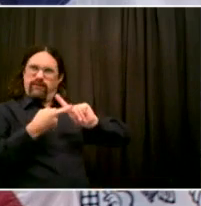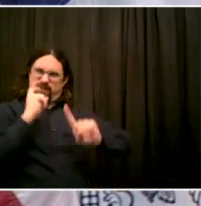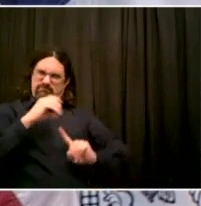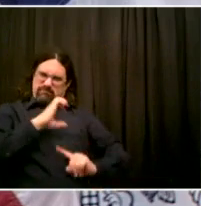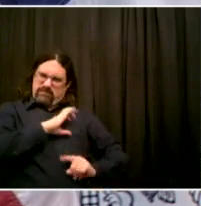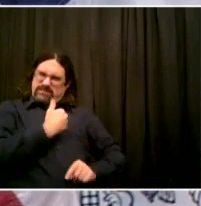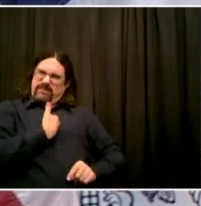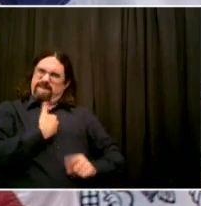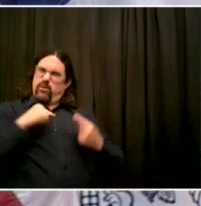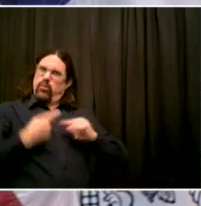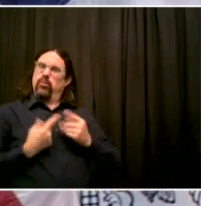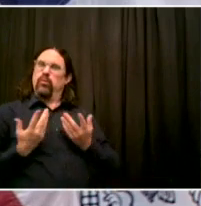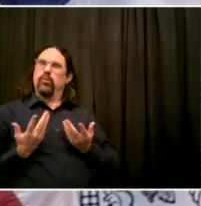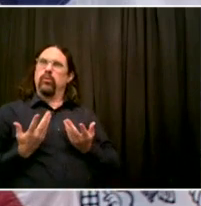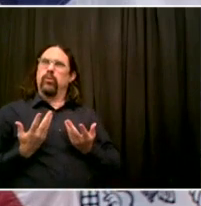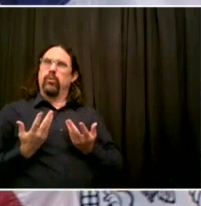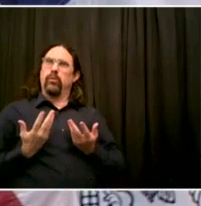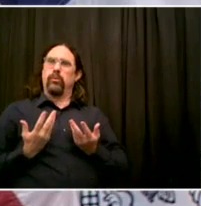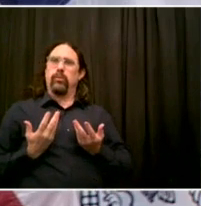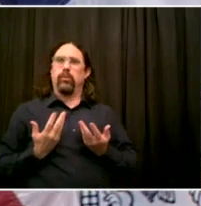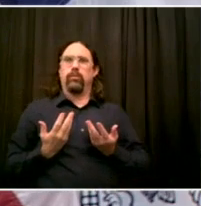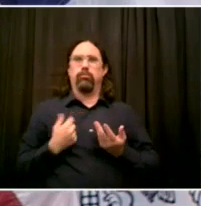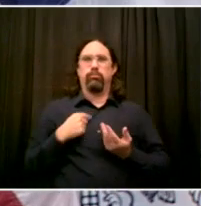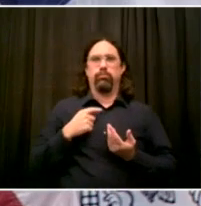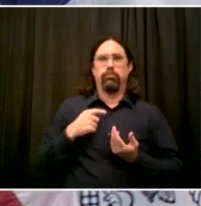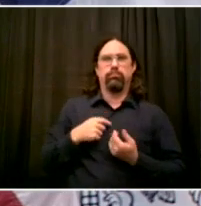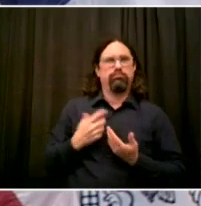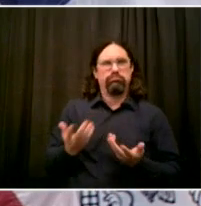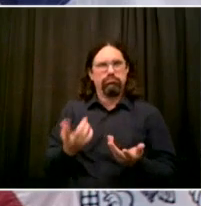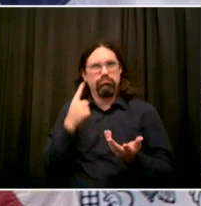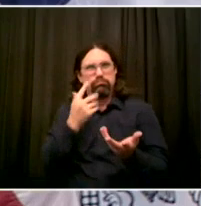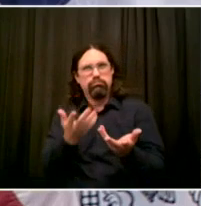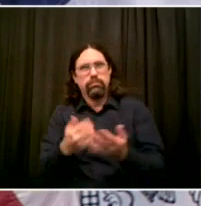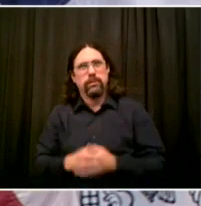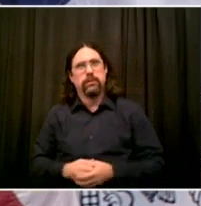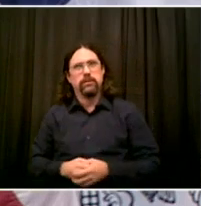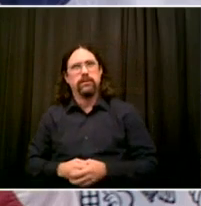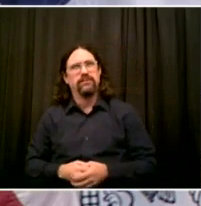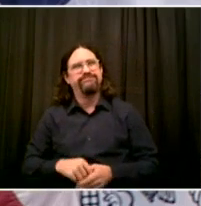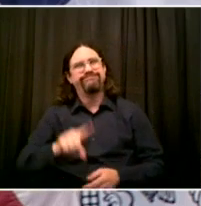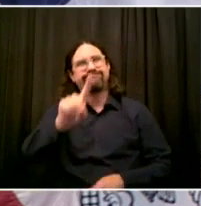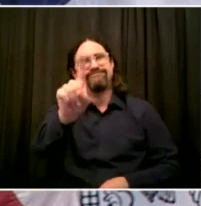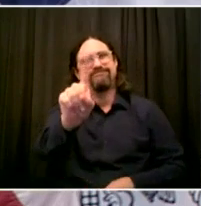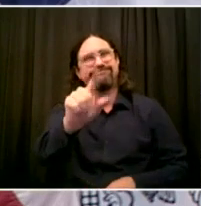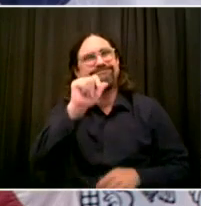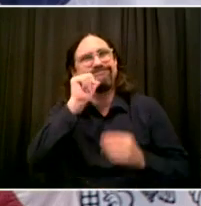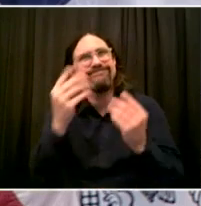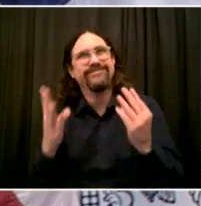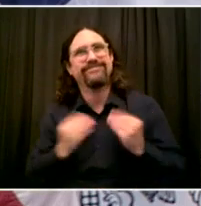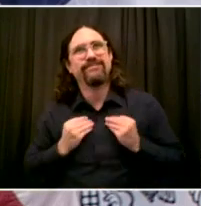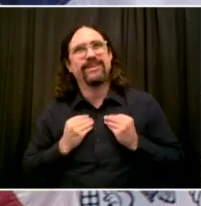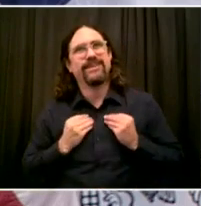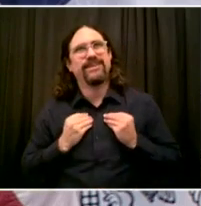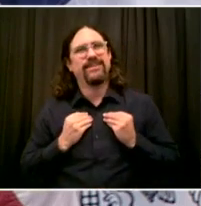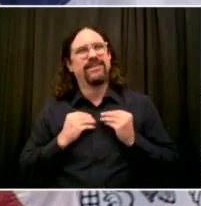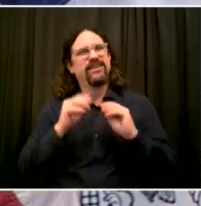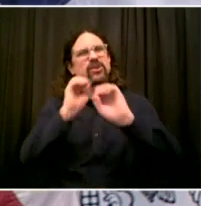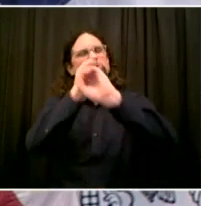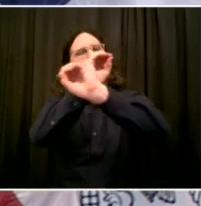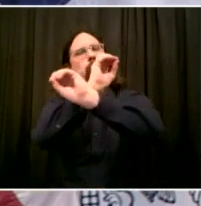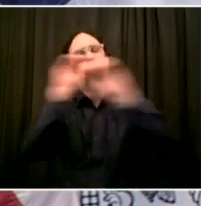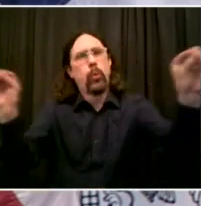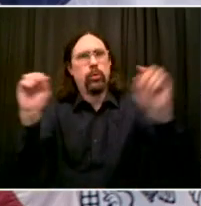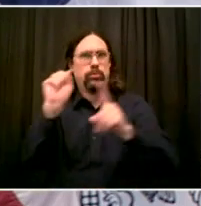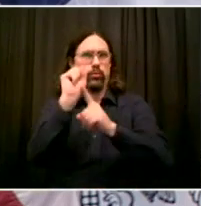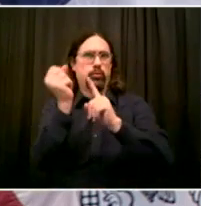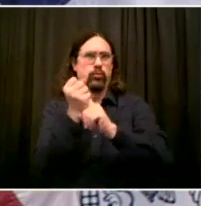no situation in which it's acceptable to attack a police officer, period. I talked to Terry Monahan after I